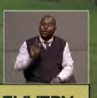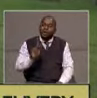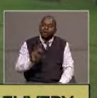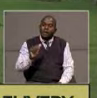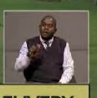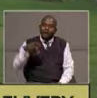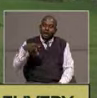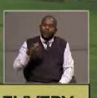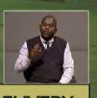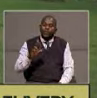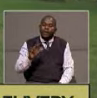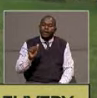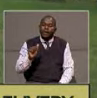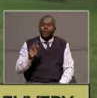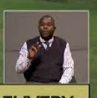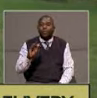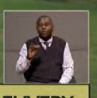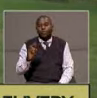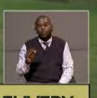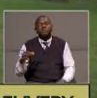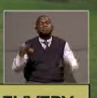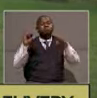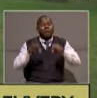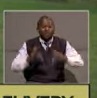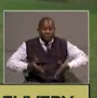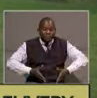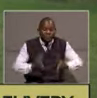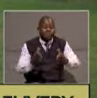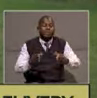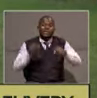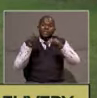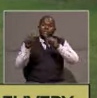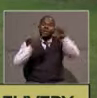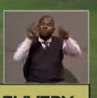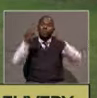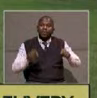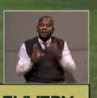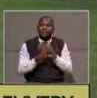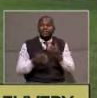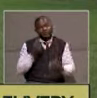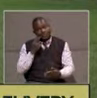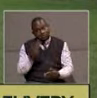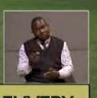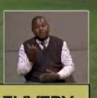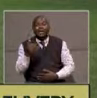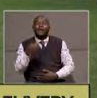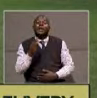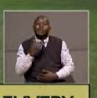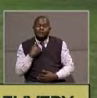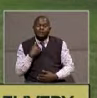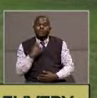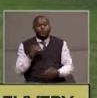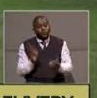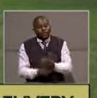Kapere Biong, the roads that we have in Kapere Biong are the worst in the country. And we see, really, there is a high need for Kapere Biong to get